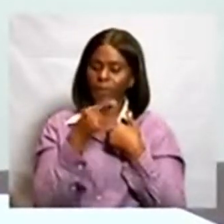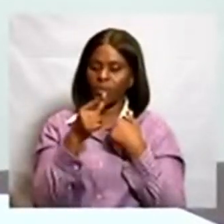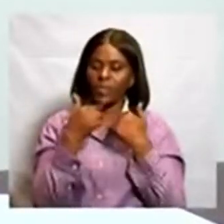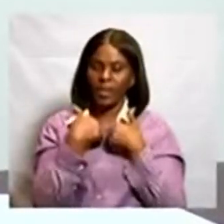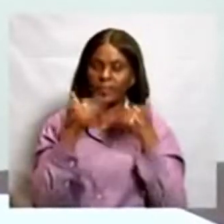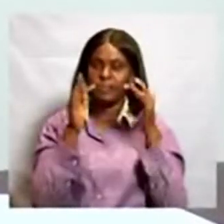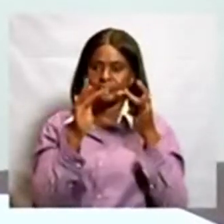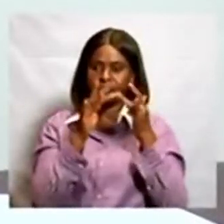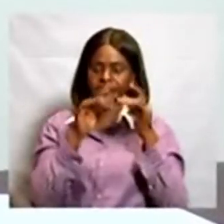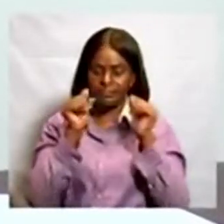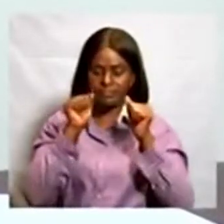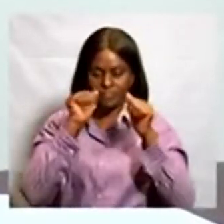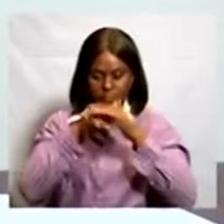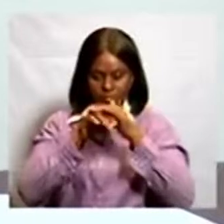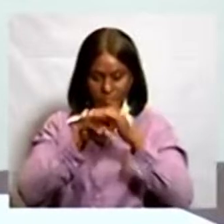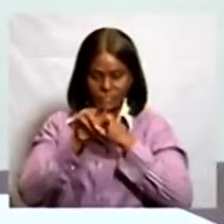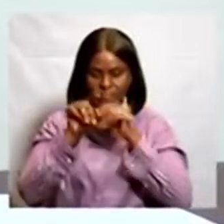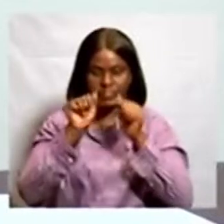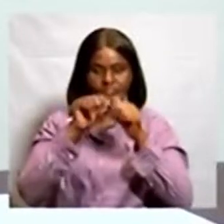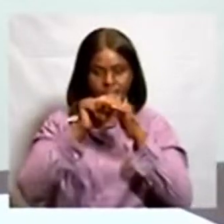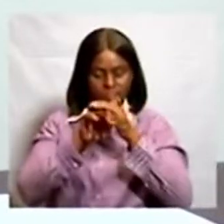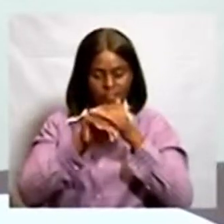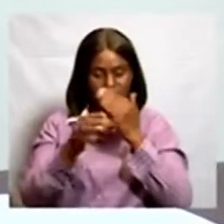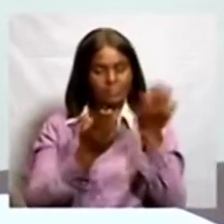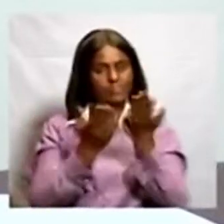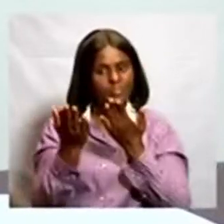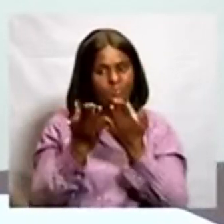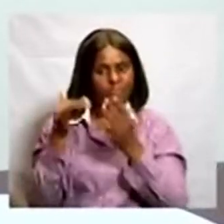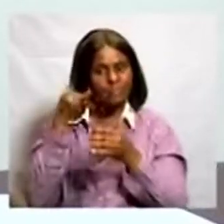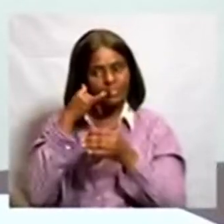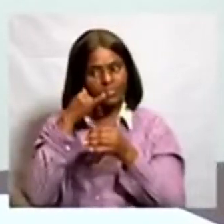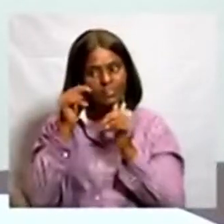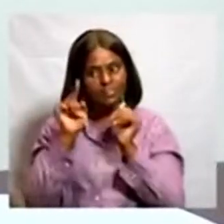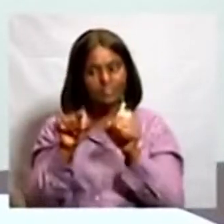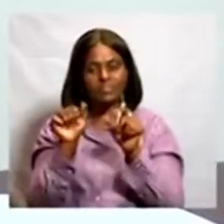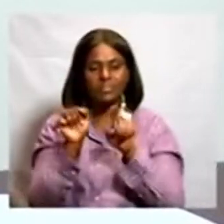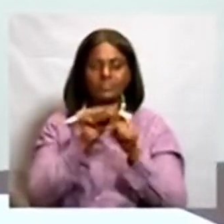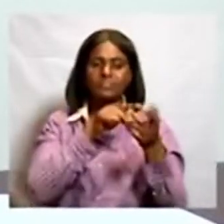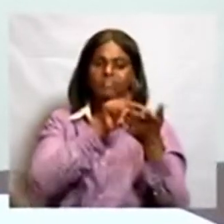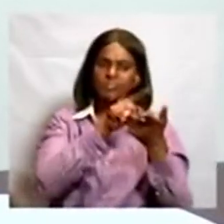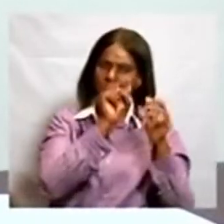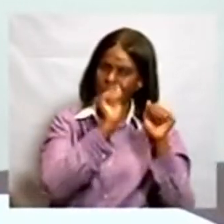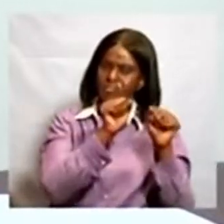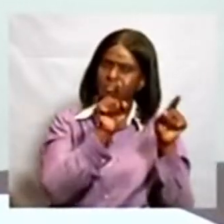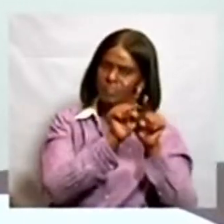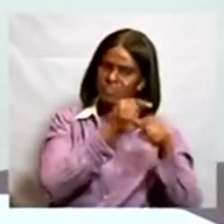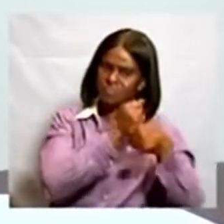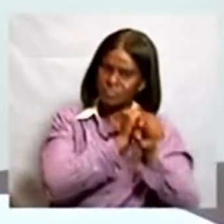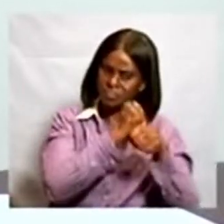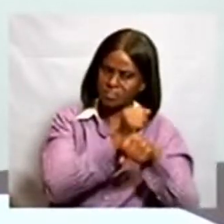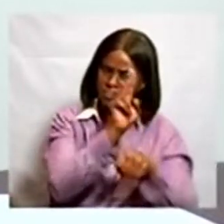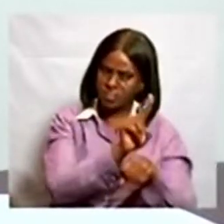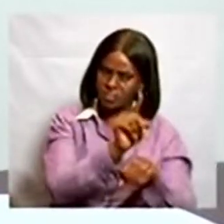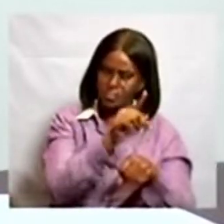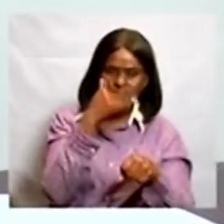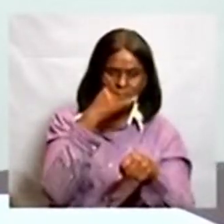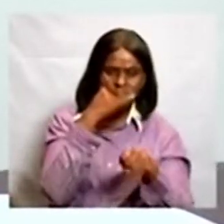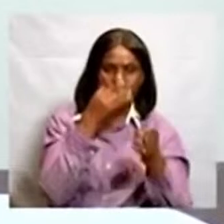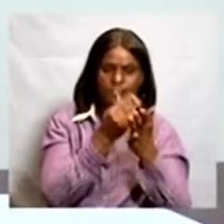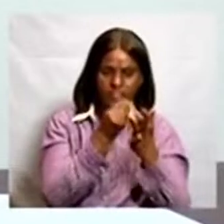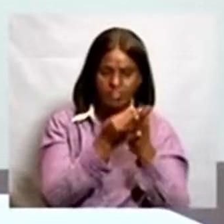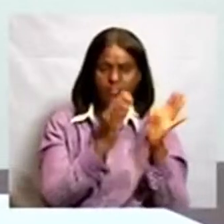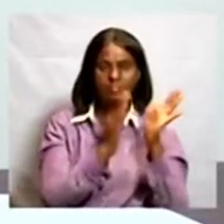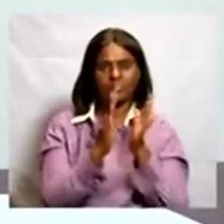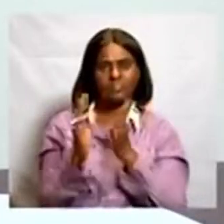internet, yes, you can access our services on a mobile phone, and payment can also be made using mobile money payment